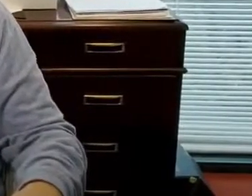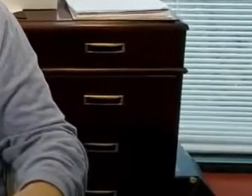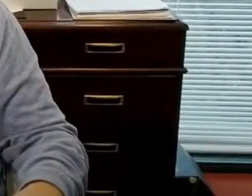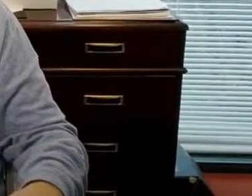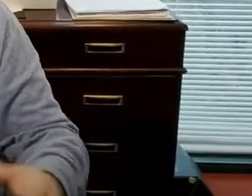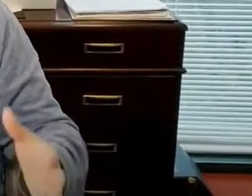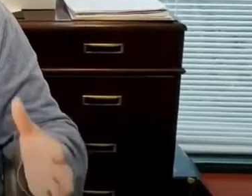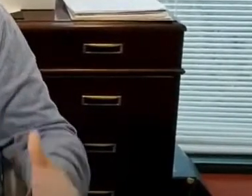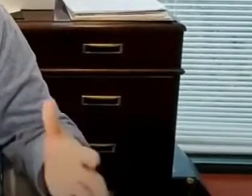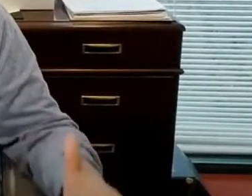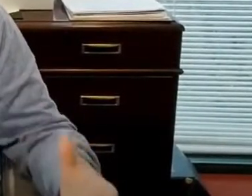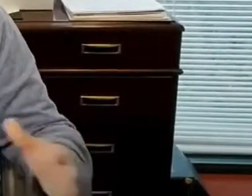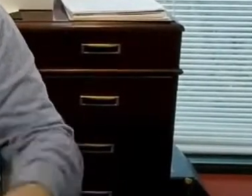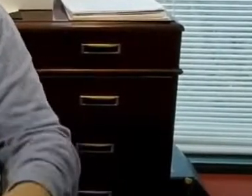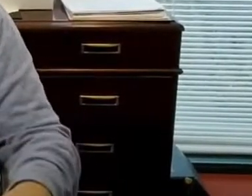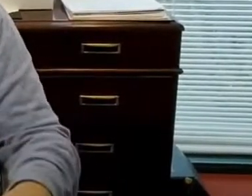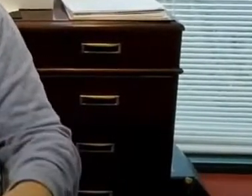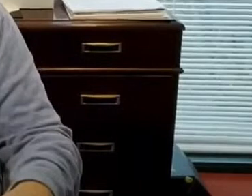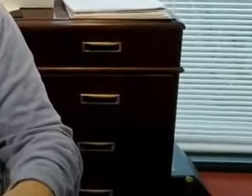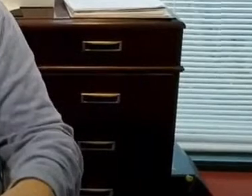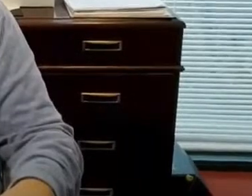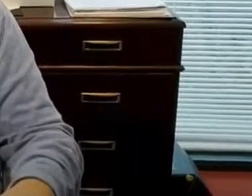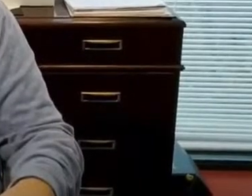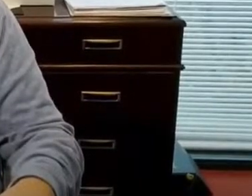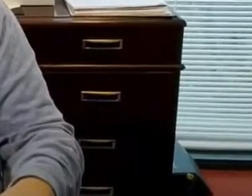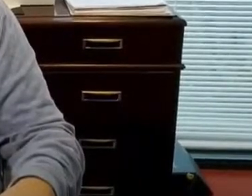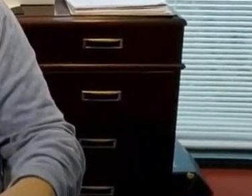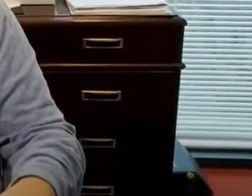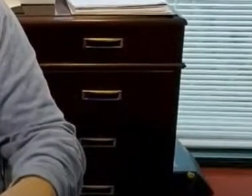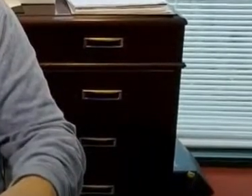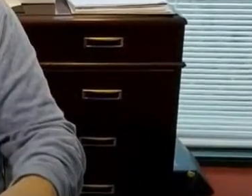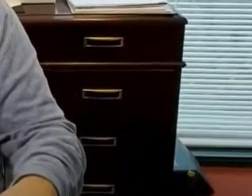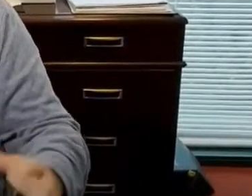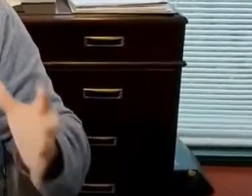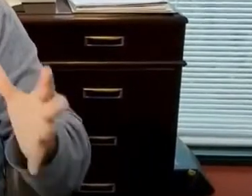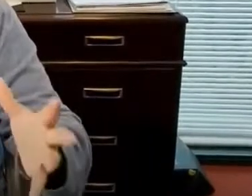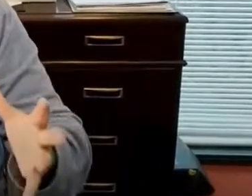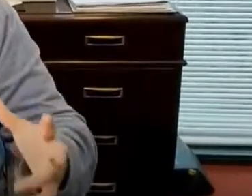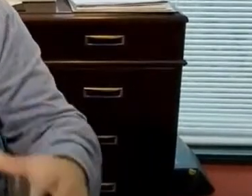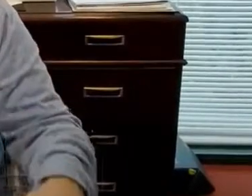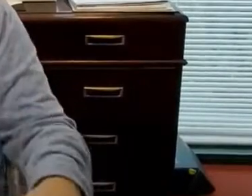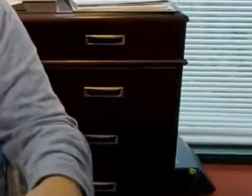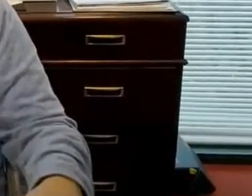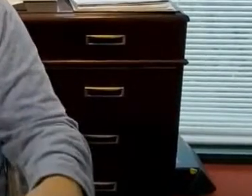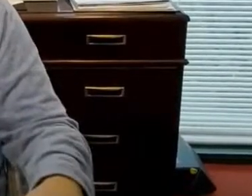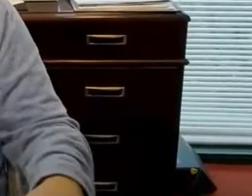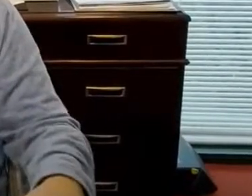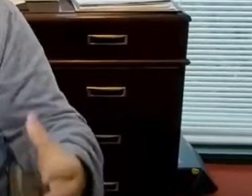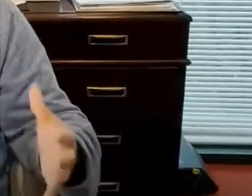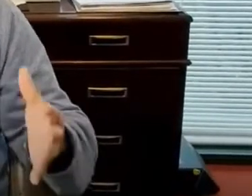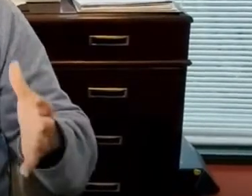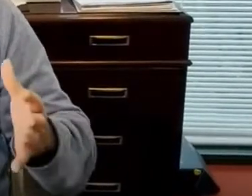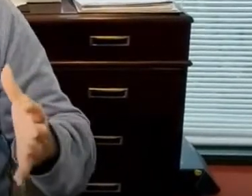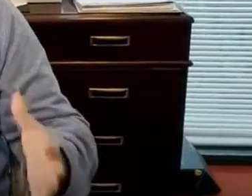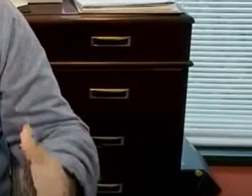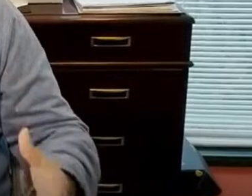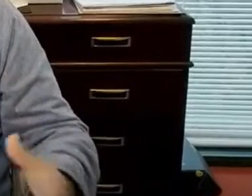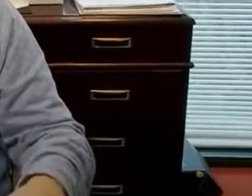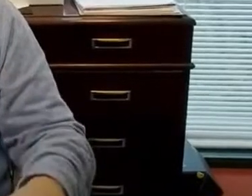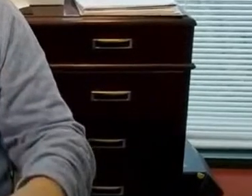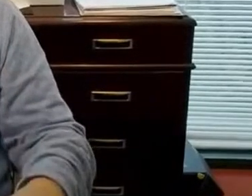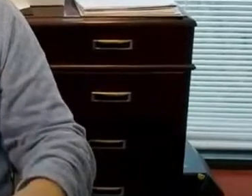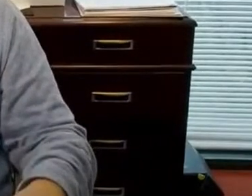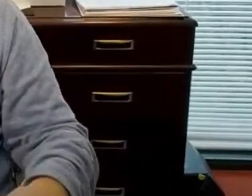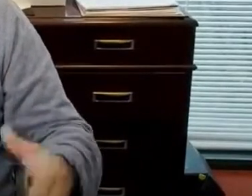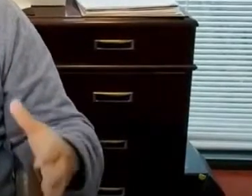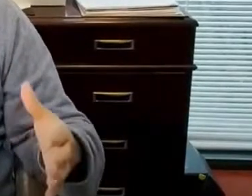of the recovery and how it's helped our local community here in Georgia. First, the child tax credit has been a